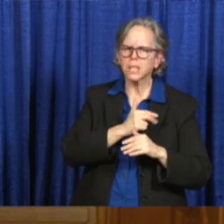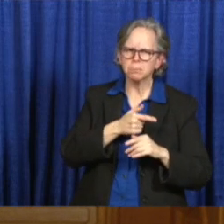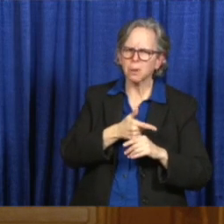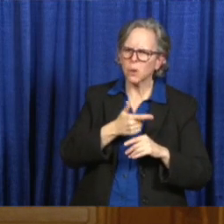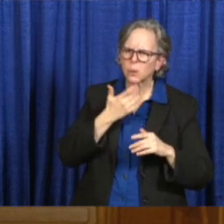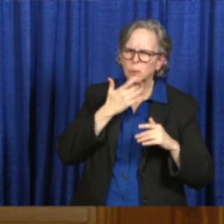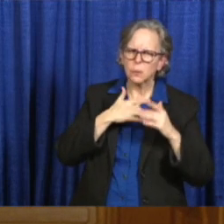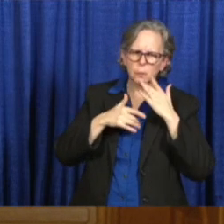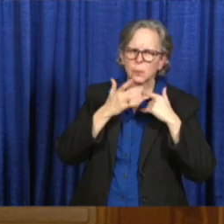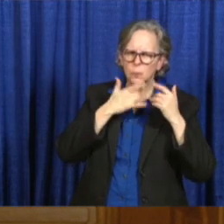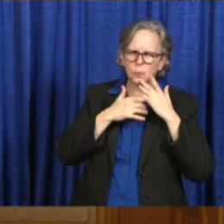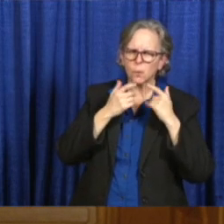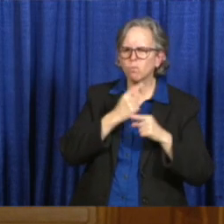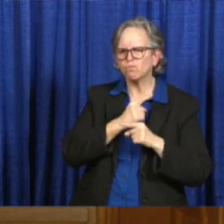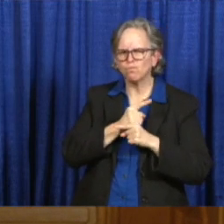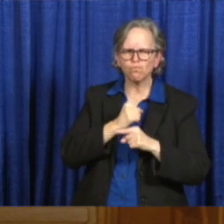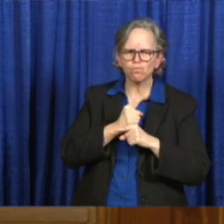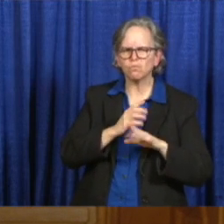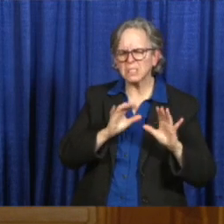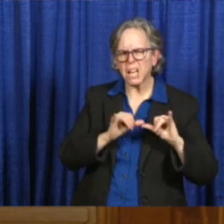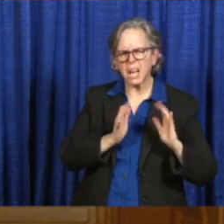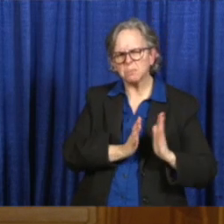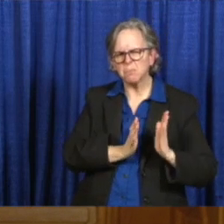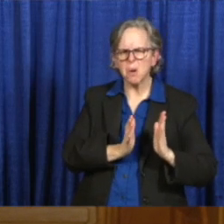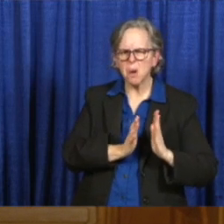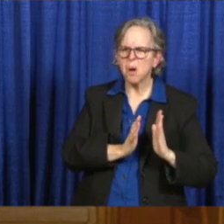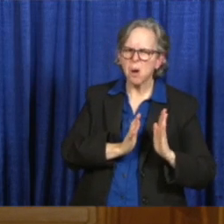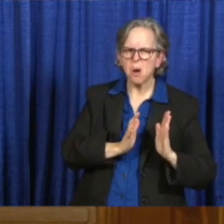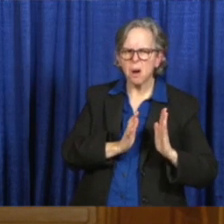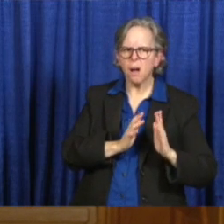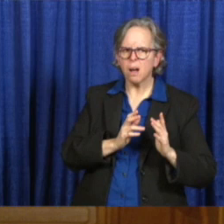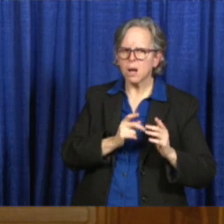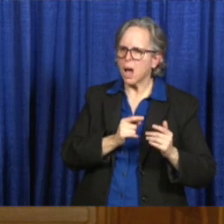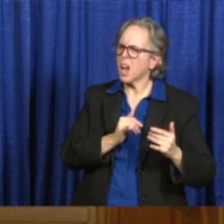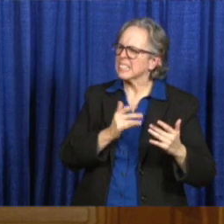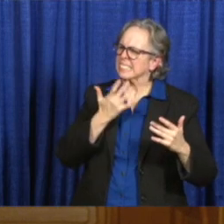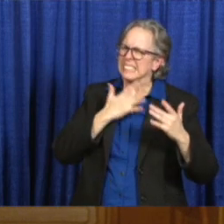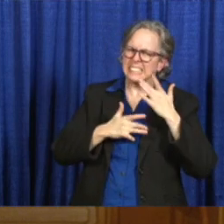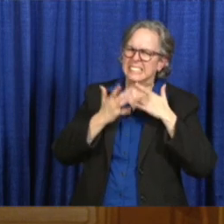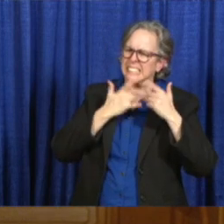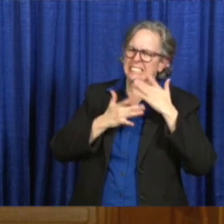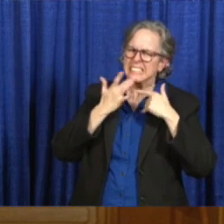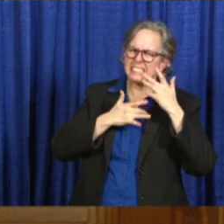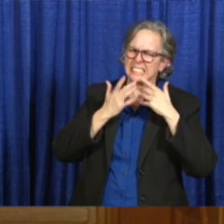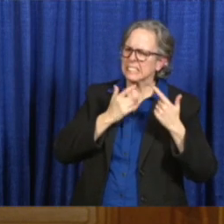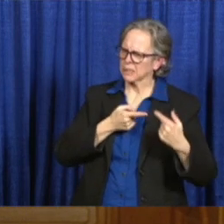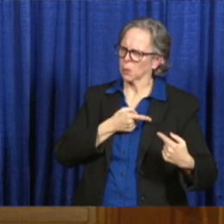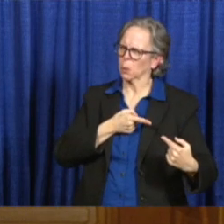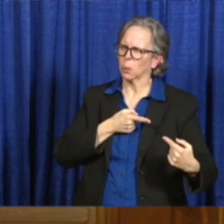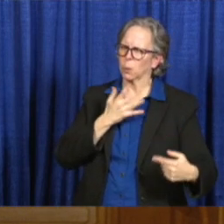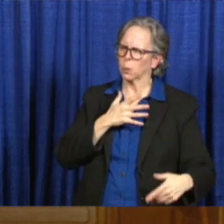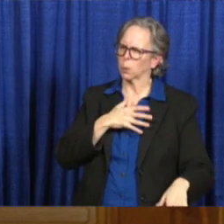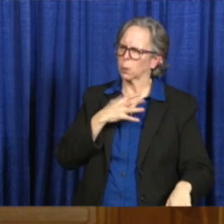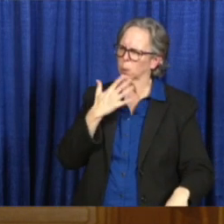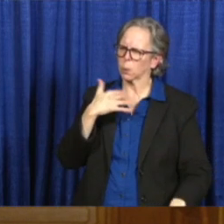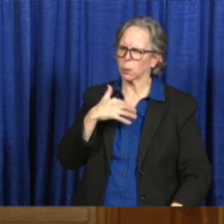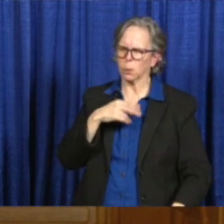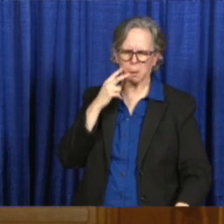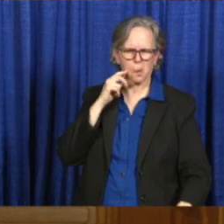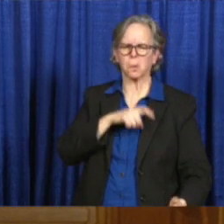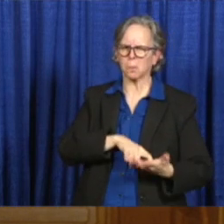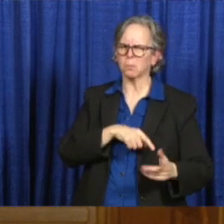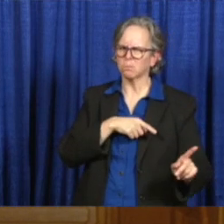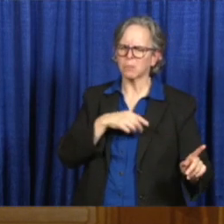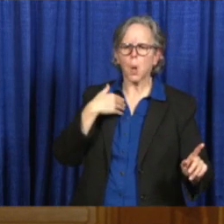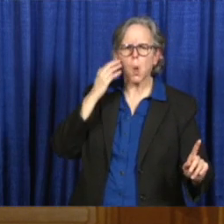mid-sized hospitals that were clearly struggling. There's absolutely no doubt about that. And so